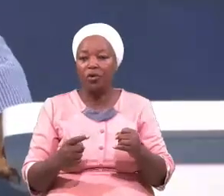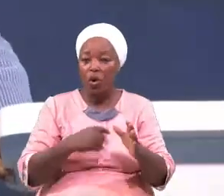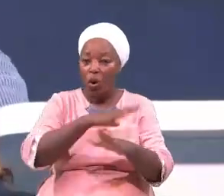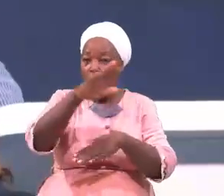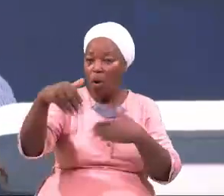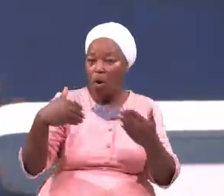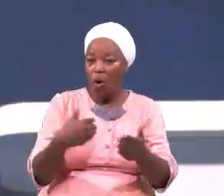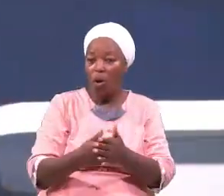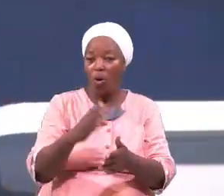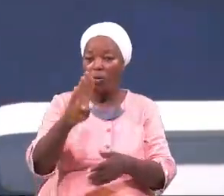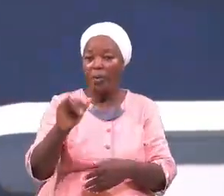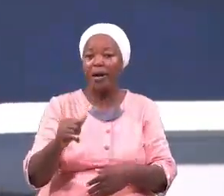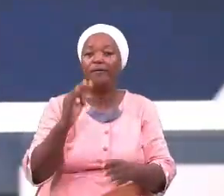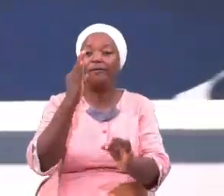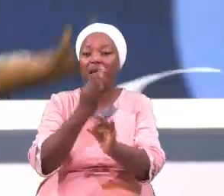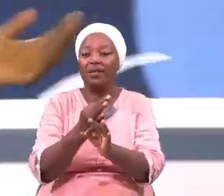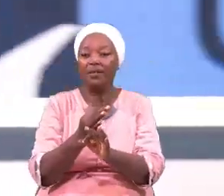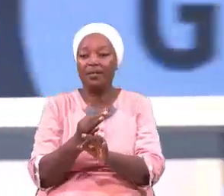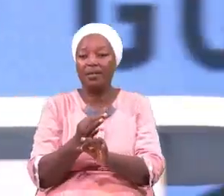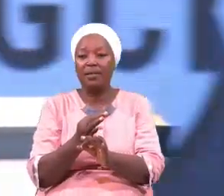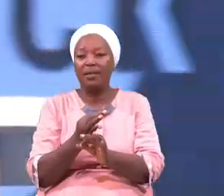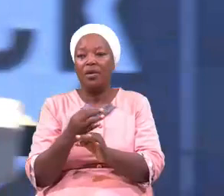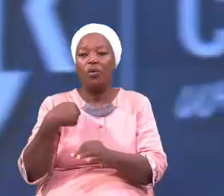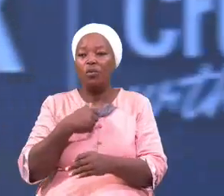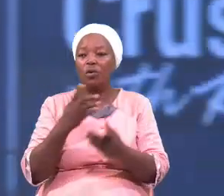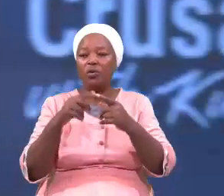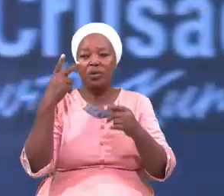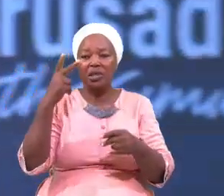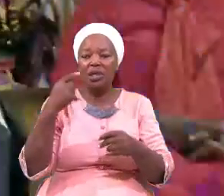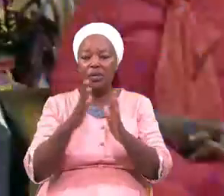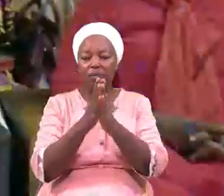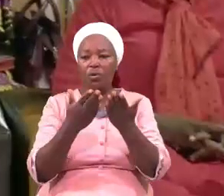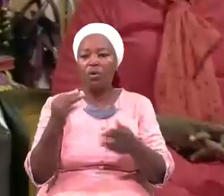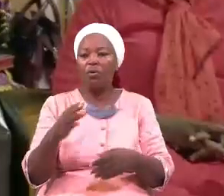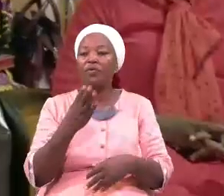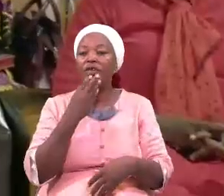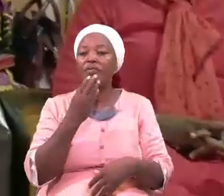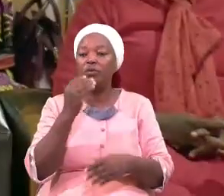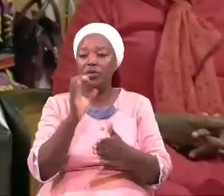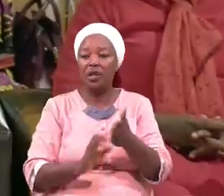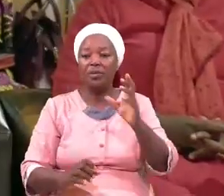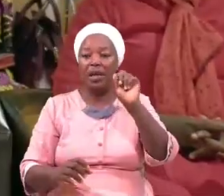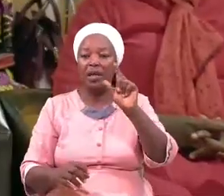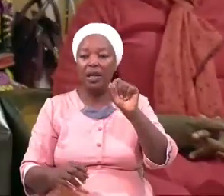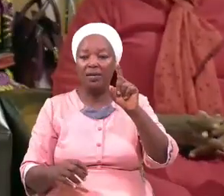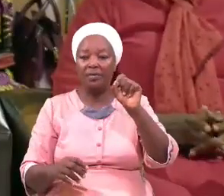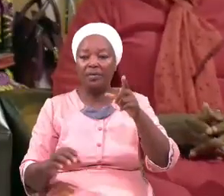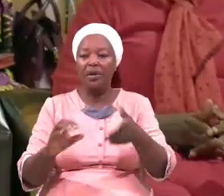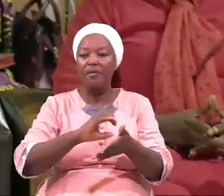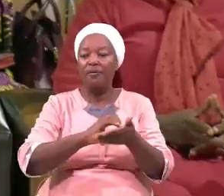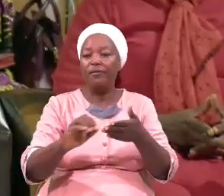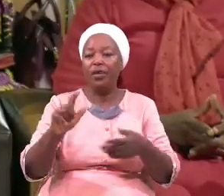by faith. We're looking at Hebrews chapter 11. And I'm reading from